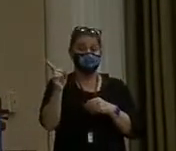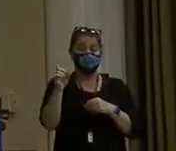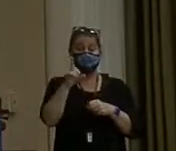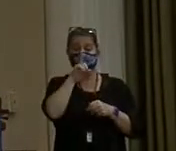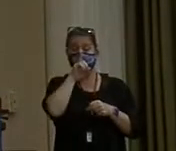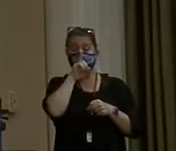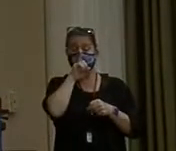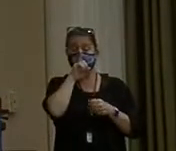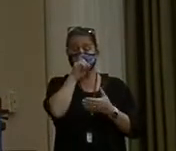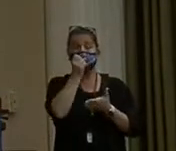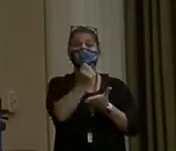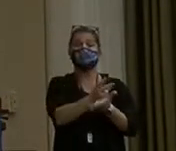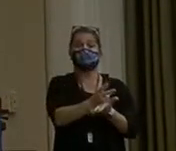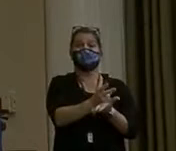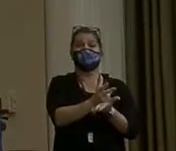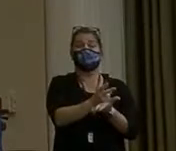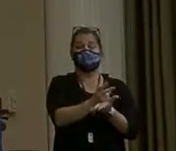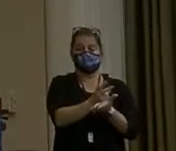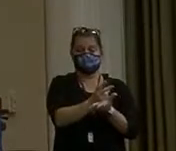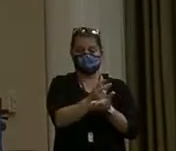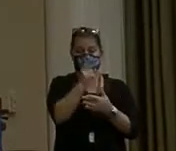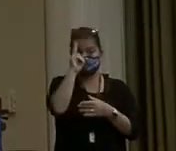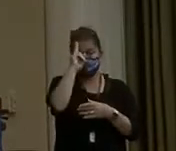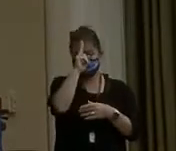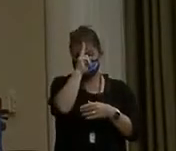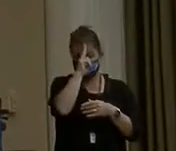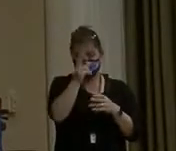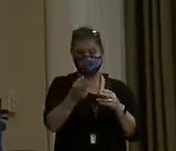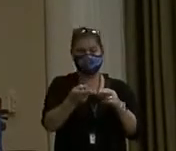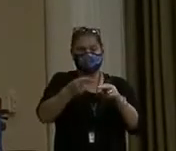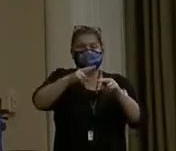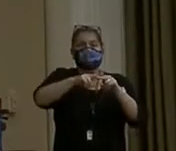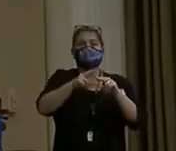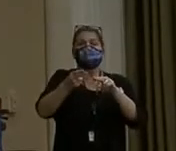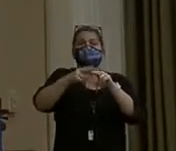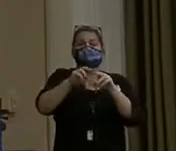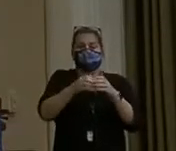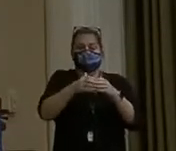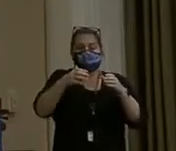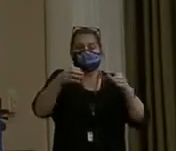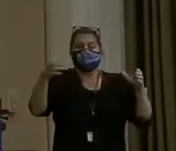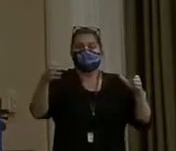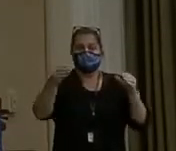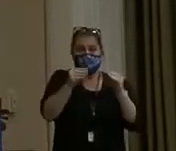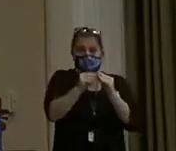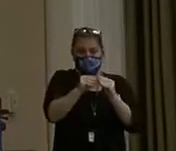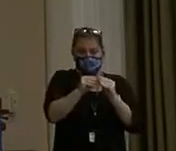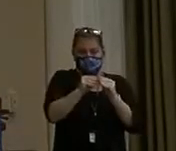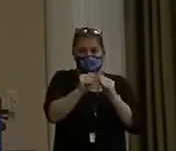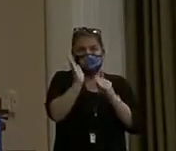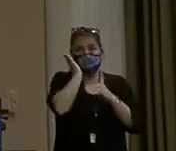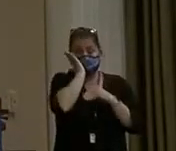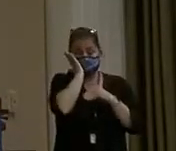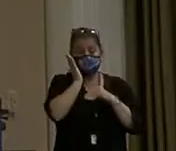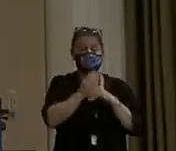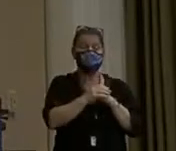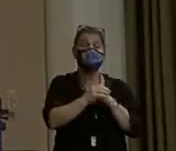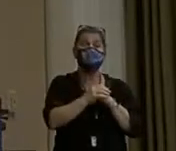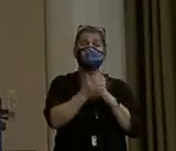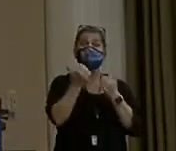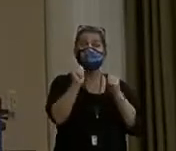approval for hospitals to increase their capacity. And there was actually an attempt to try and increase the capacity